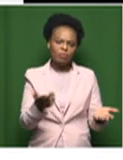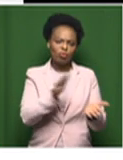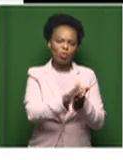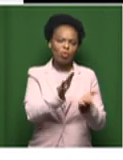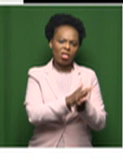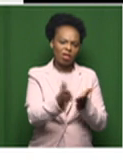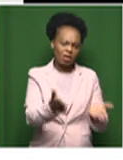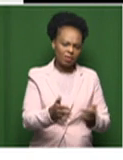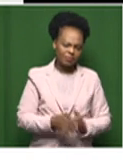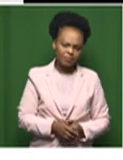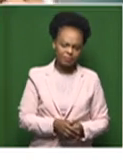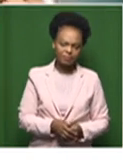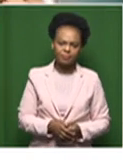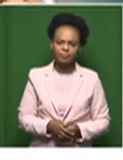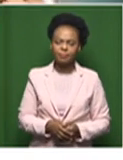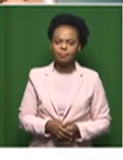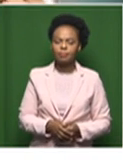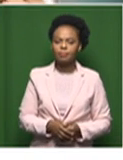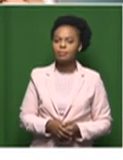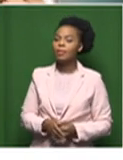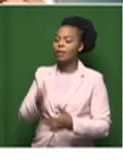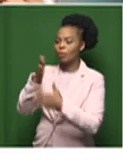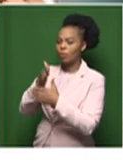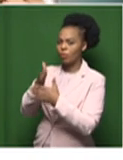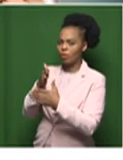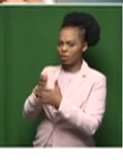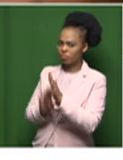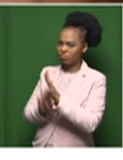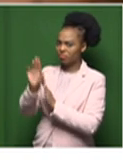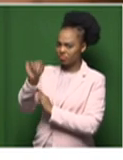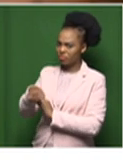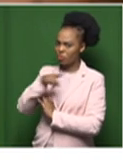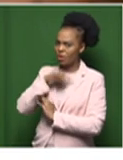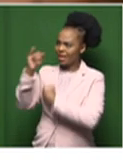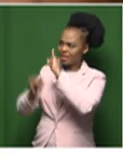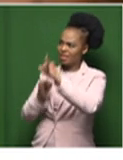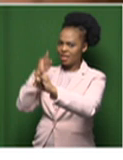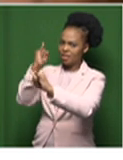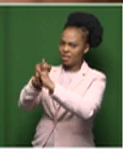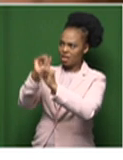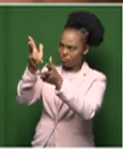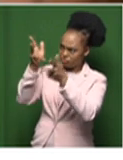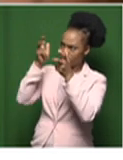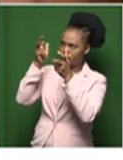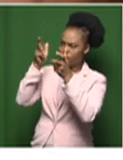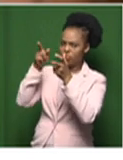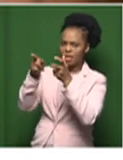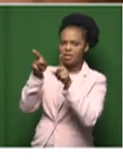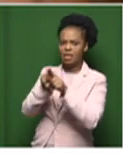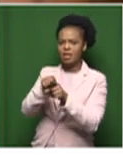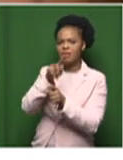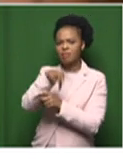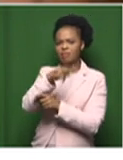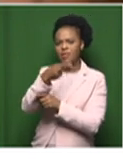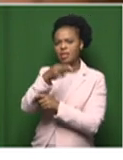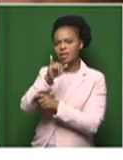ILOBOLA. Okay. And your work, Zizipo, is gaining significant international attention with a recent acquisition by the Philadelphia Museum of